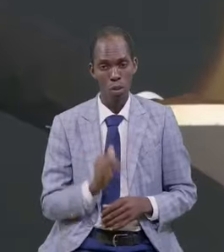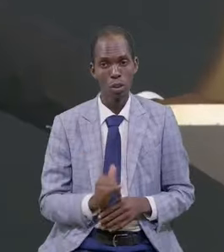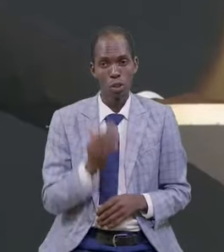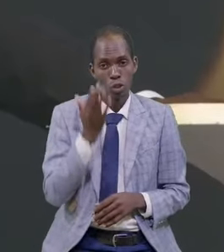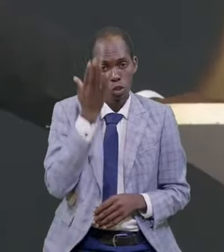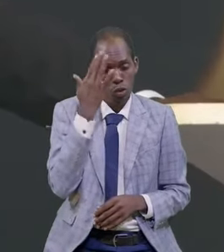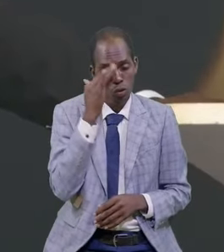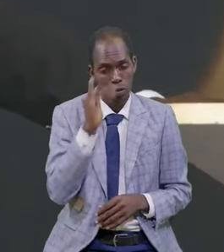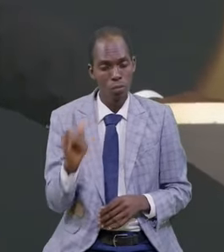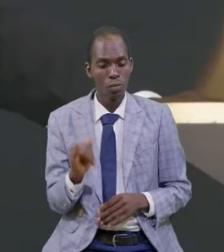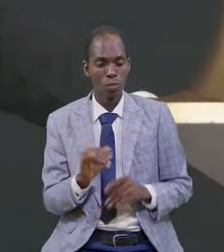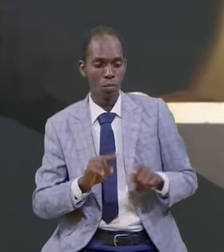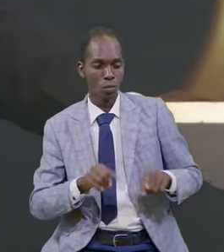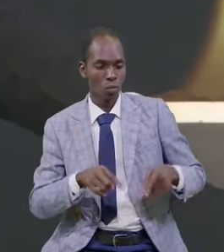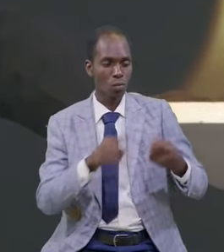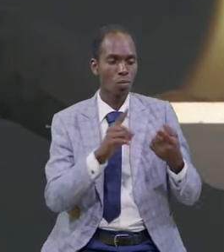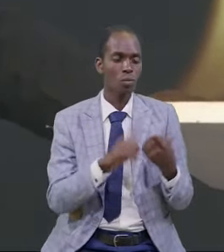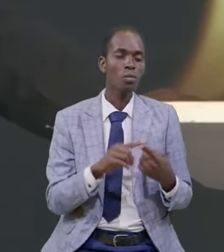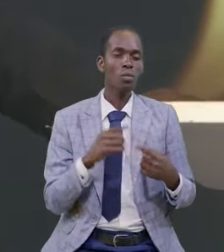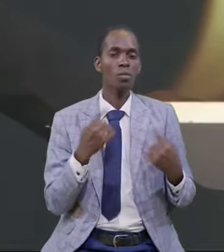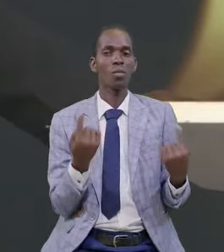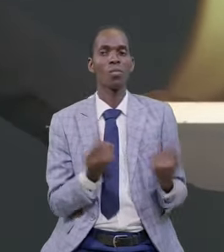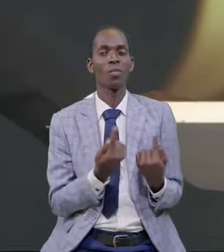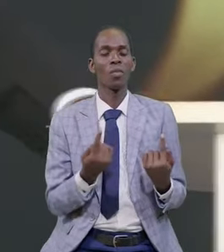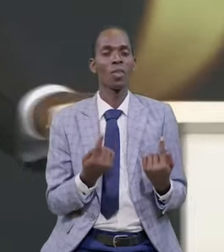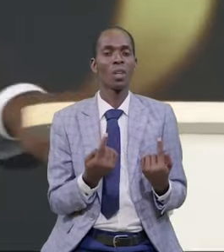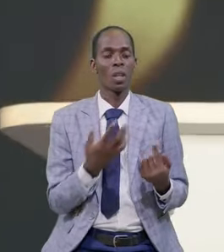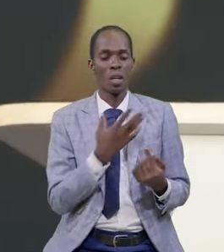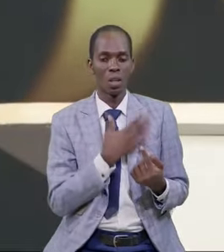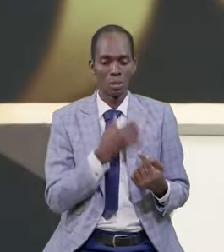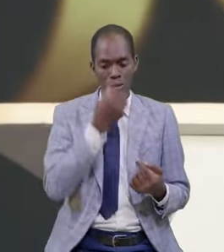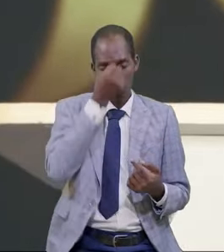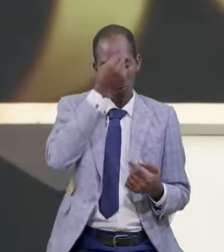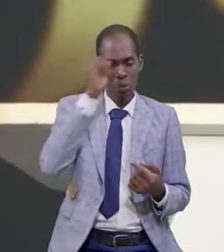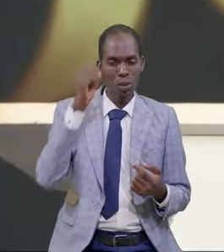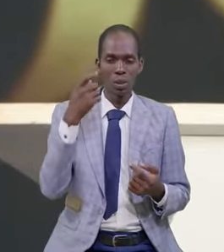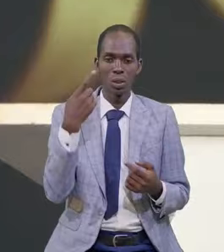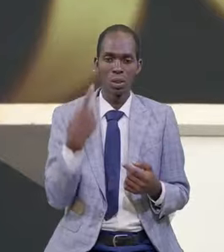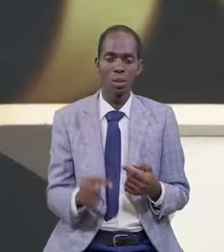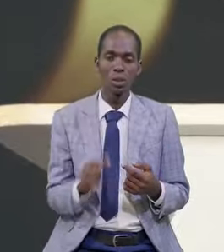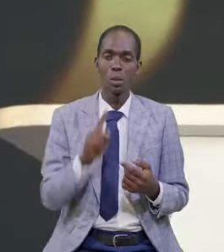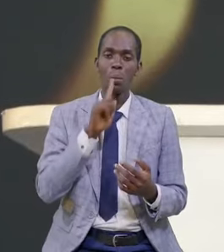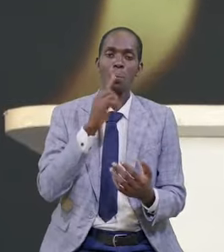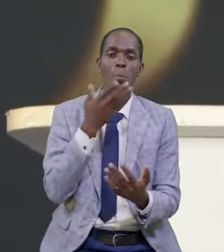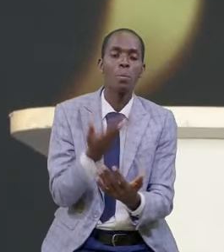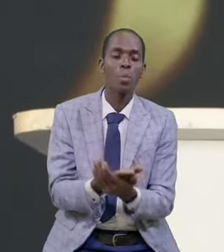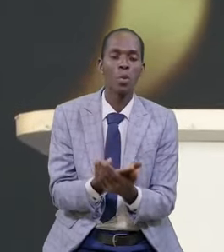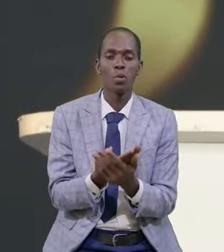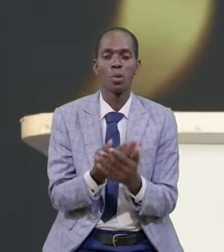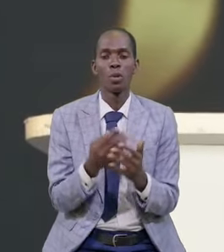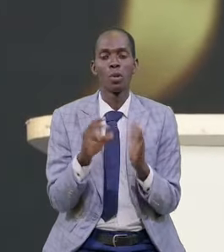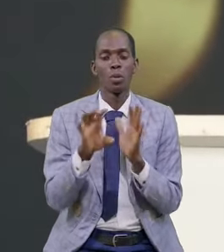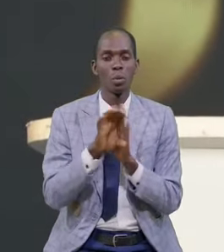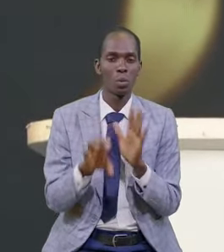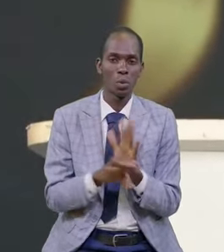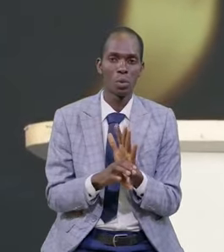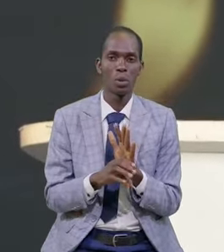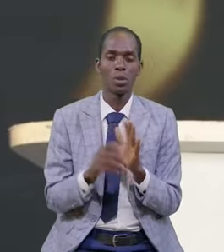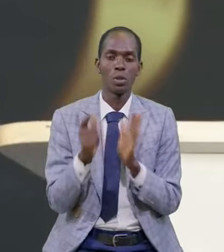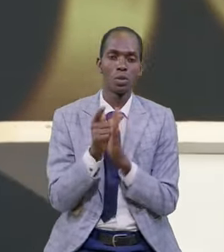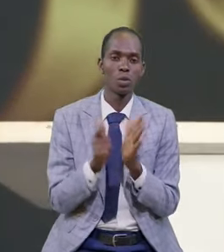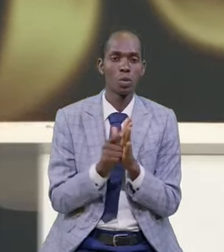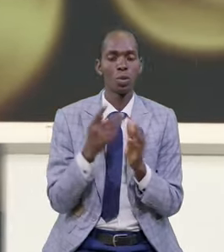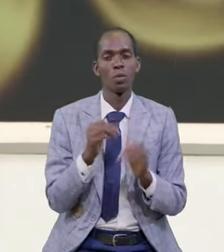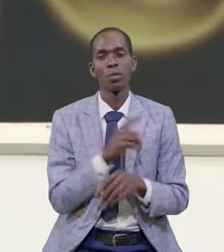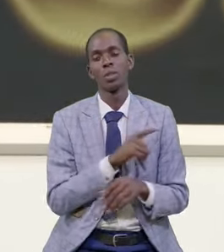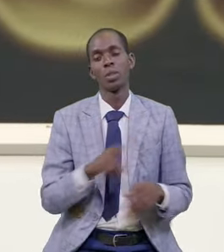obedience commandment of the Lord there some seen by weakness